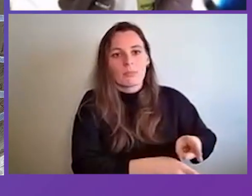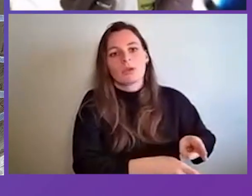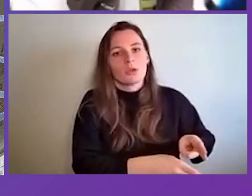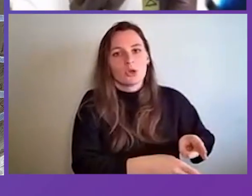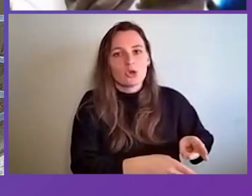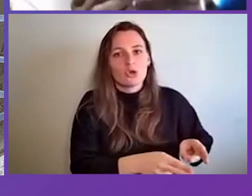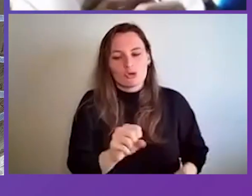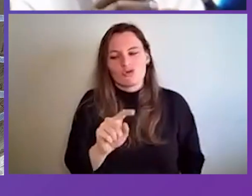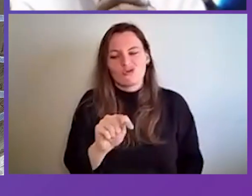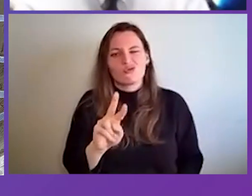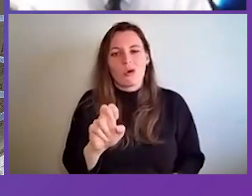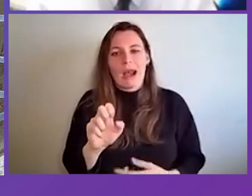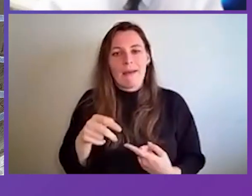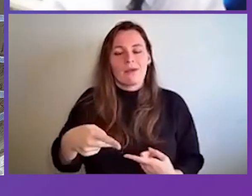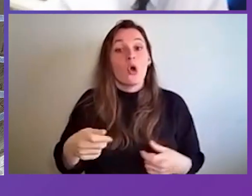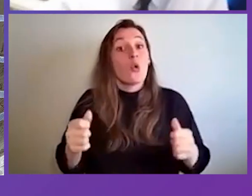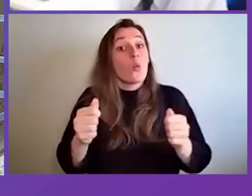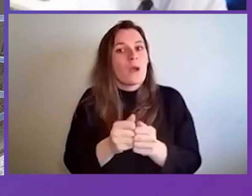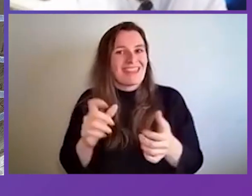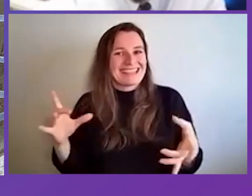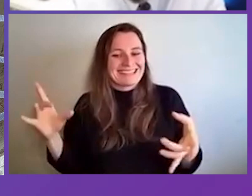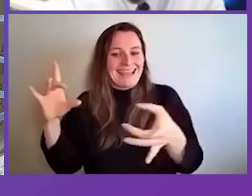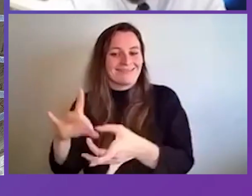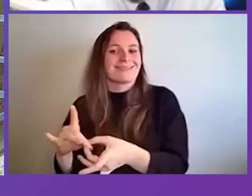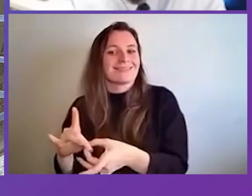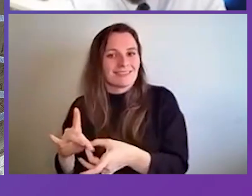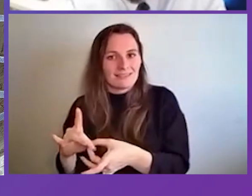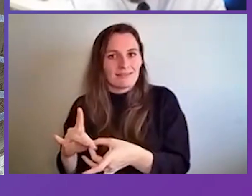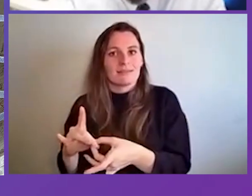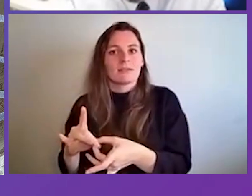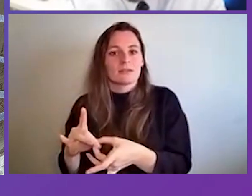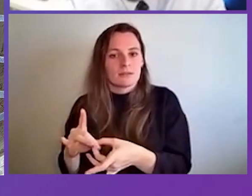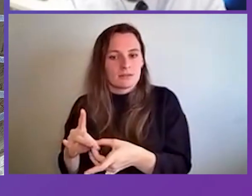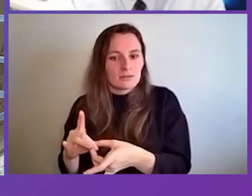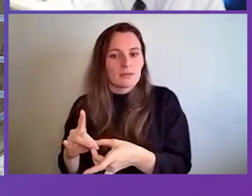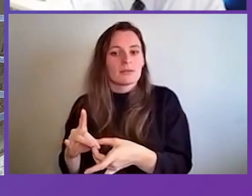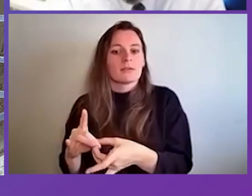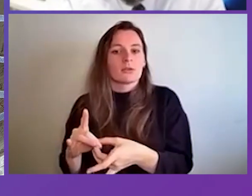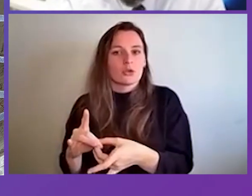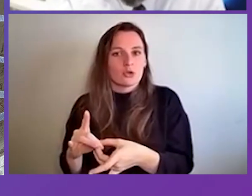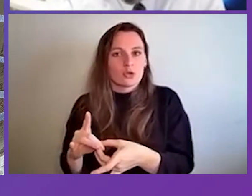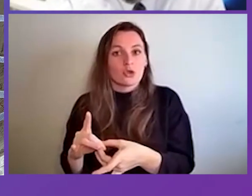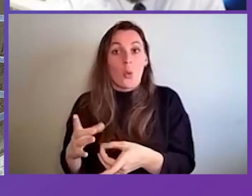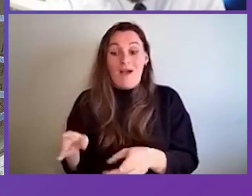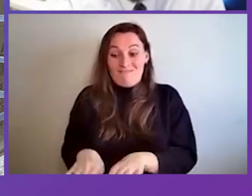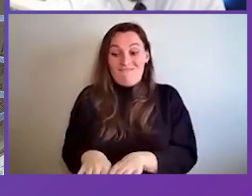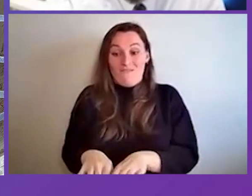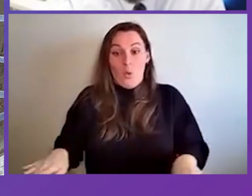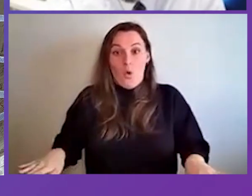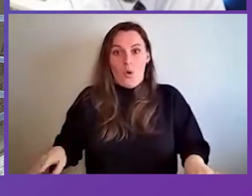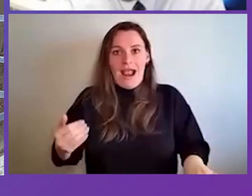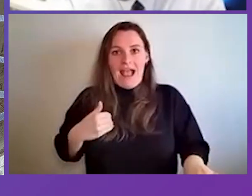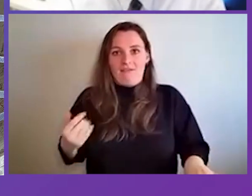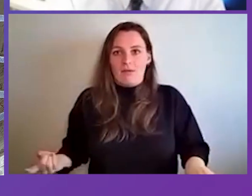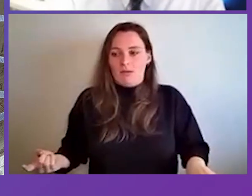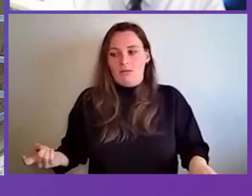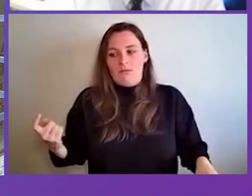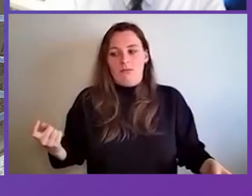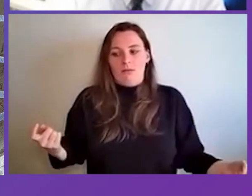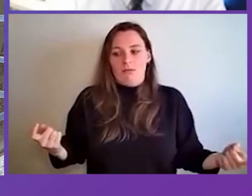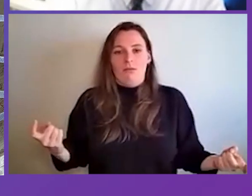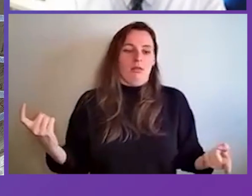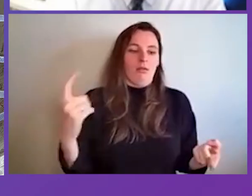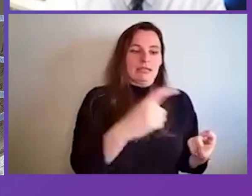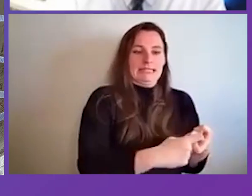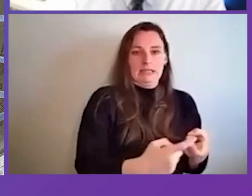that attaches to uh, to connectors in the floor of the cargo space.